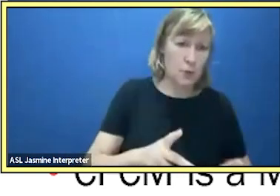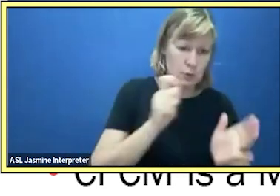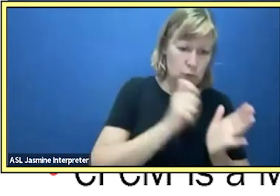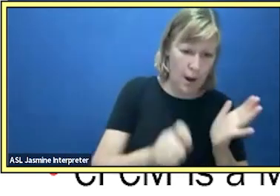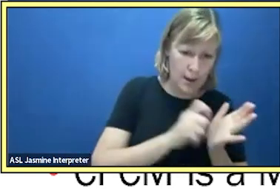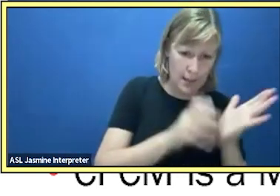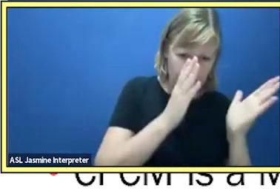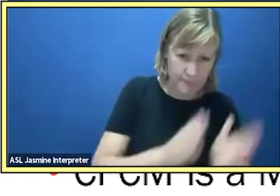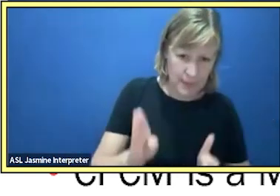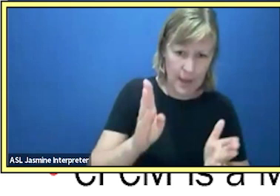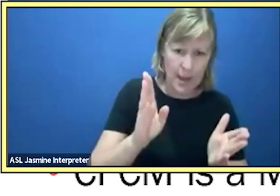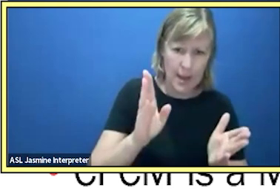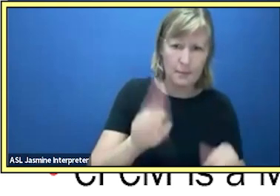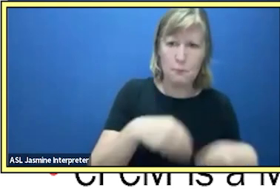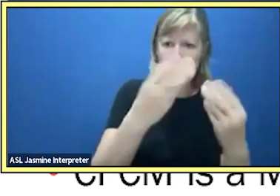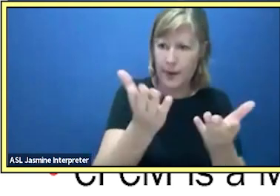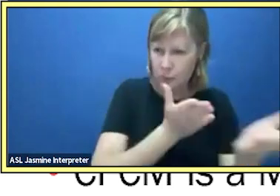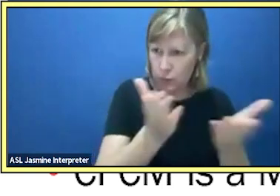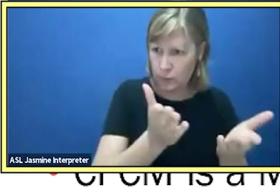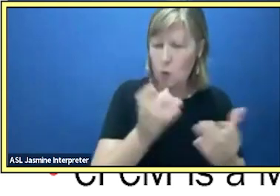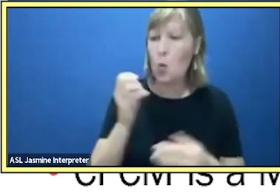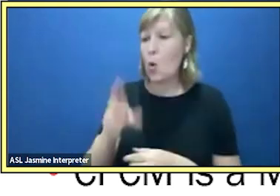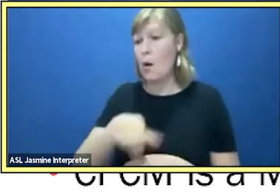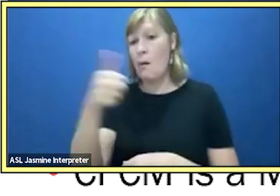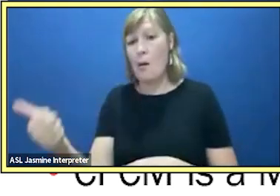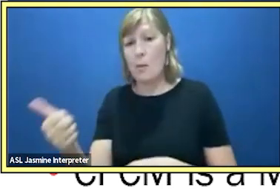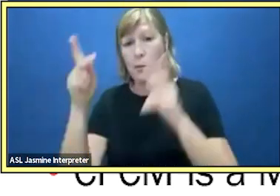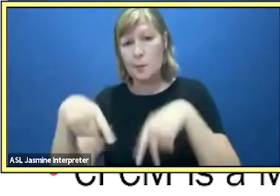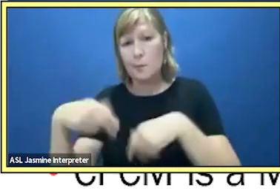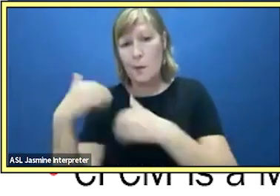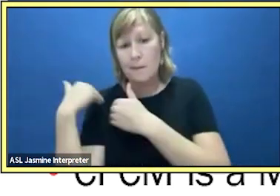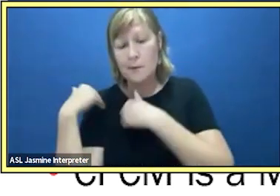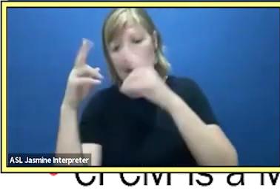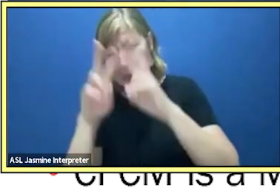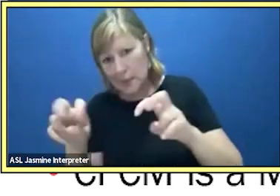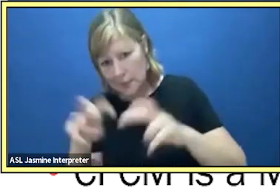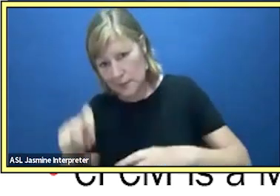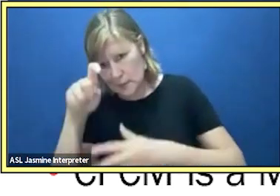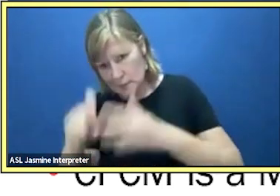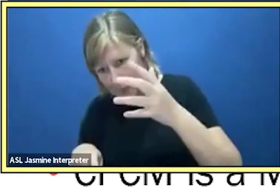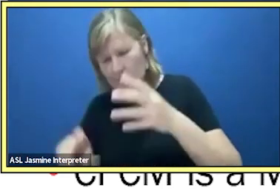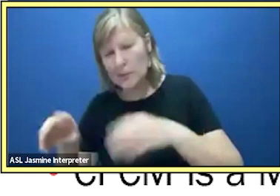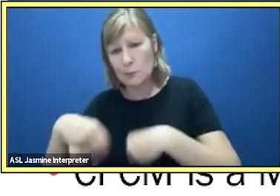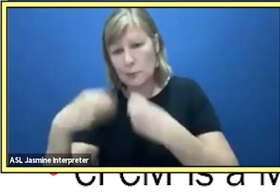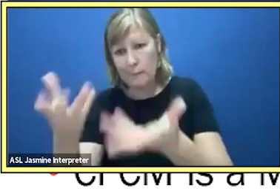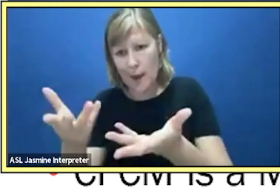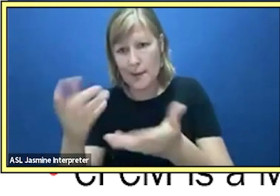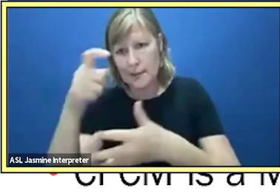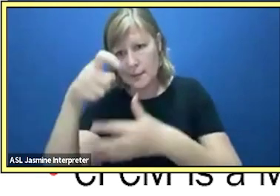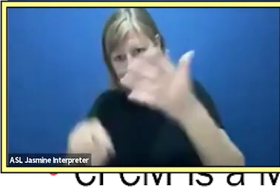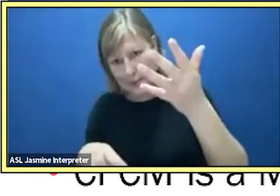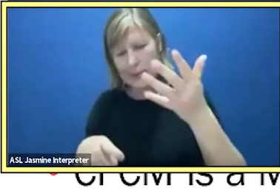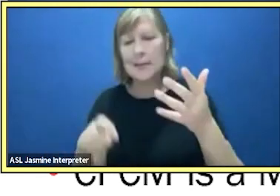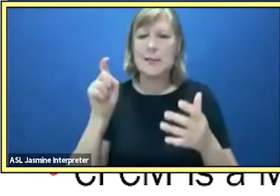your plan and then delivering those services, or assessing your needs and then delivering those services. So we have